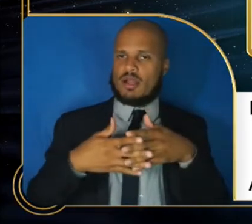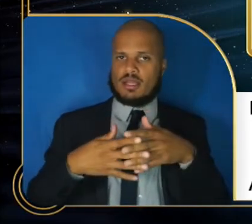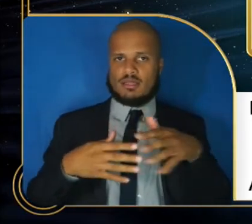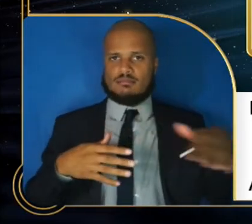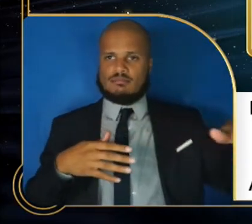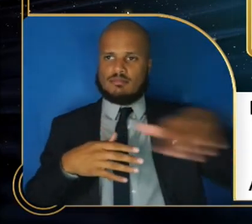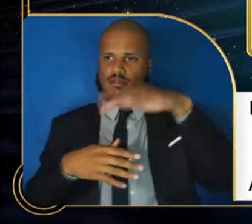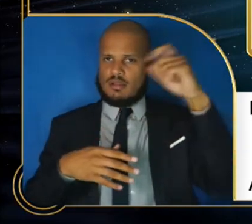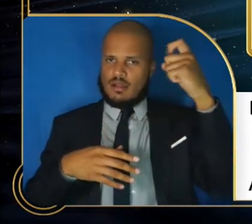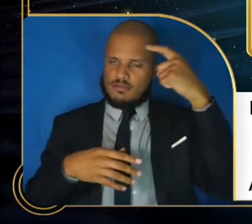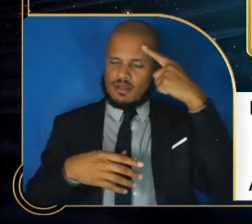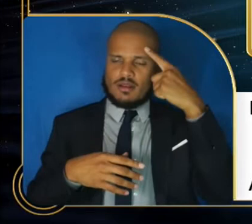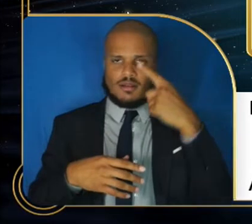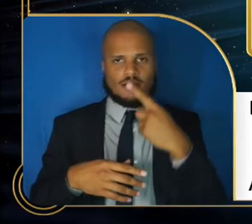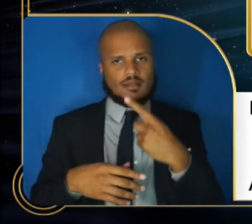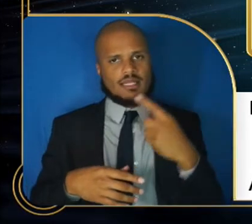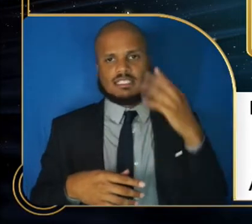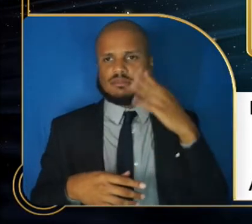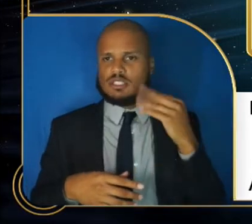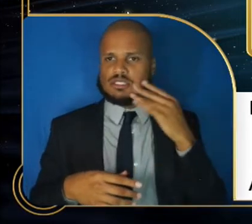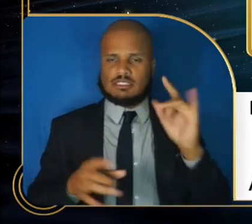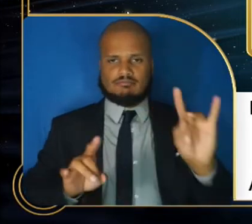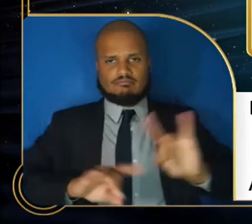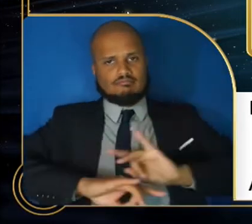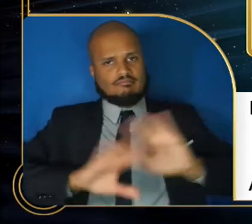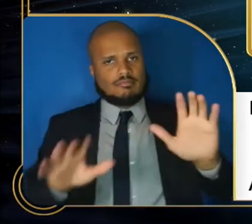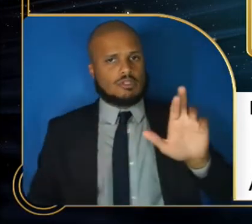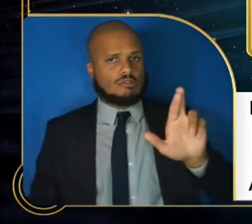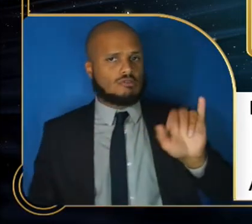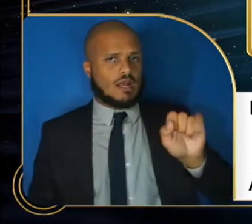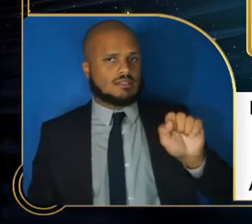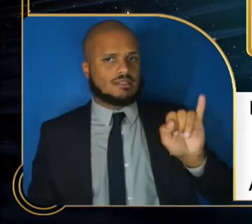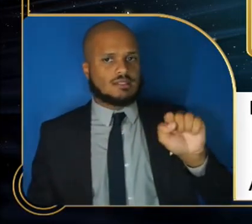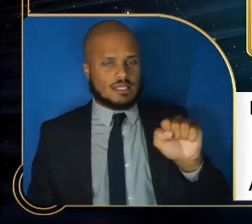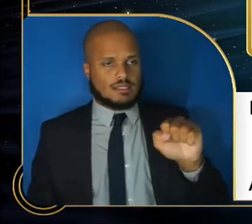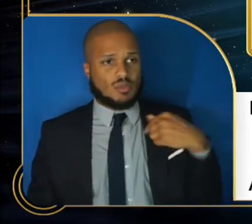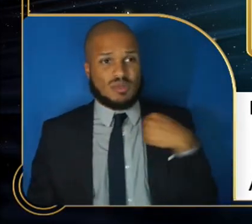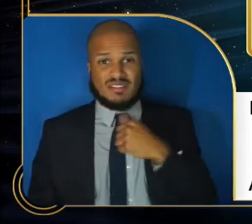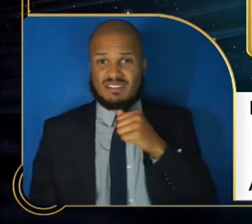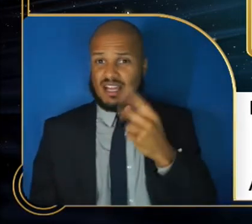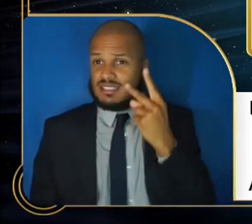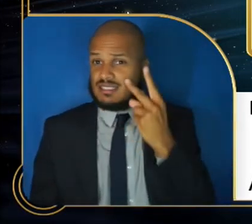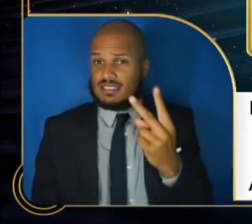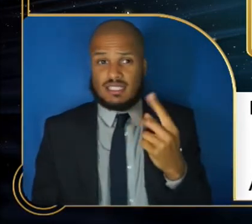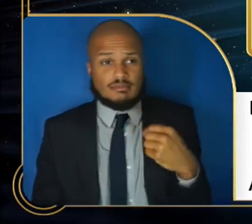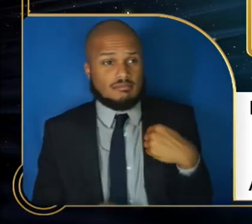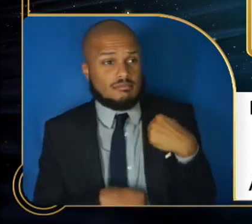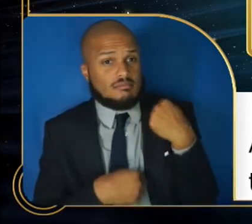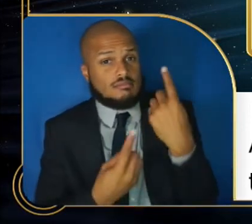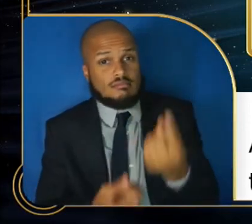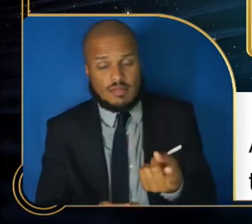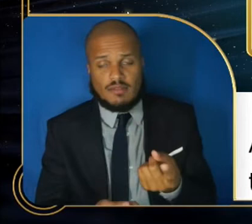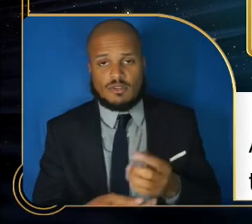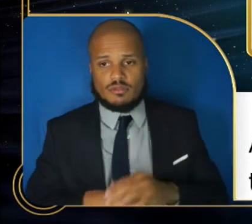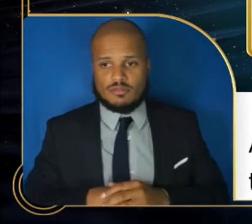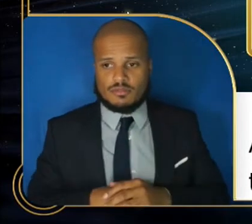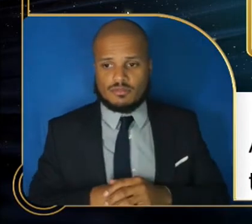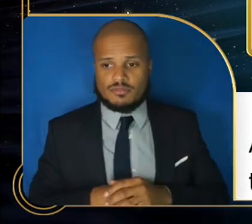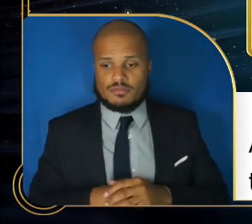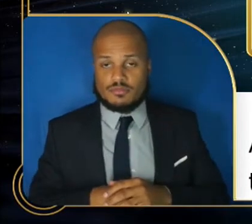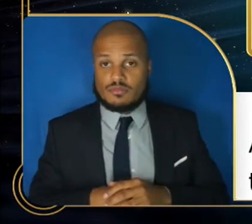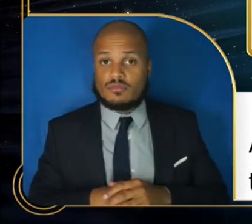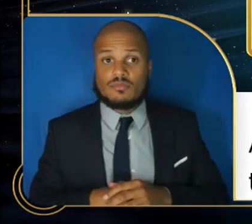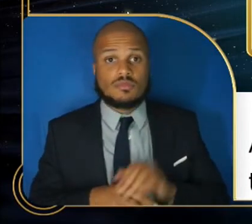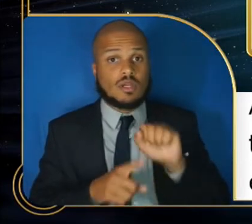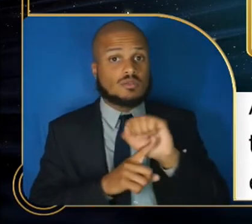an existential crisis, the likes of which we haven't seen in the modern era. What's at stake is